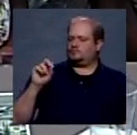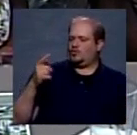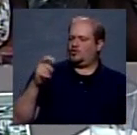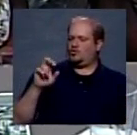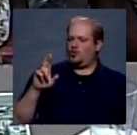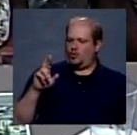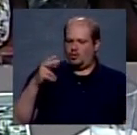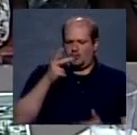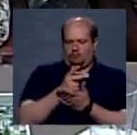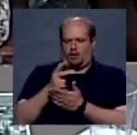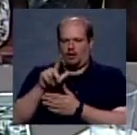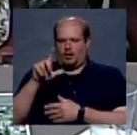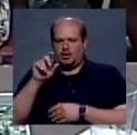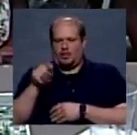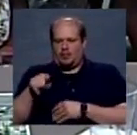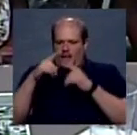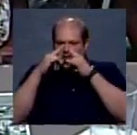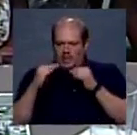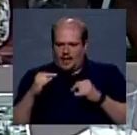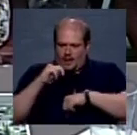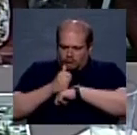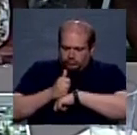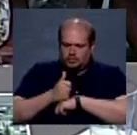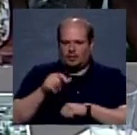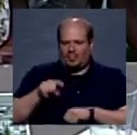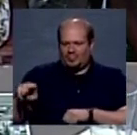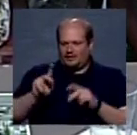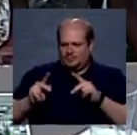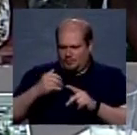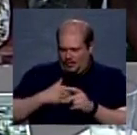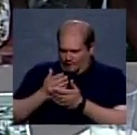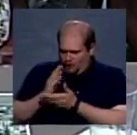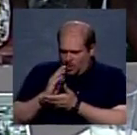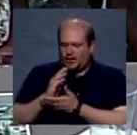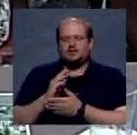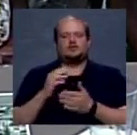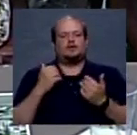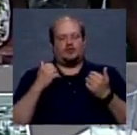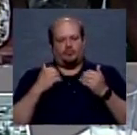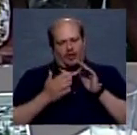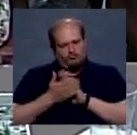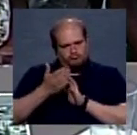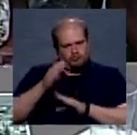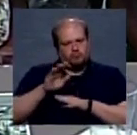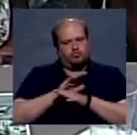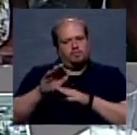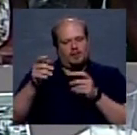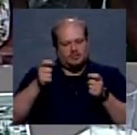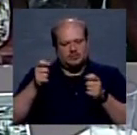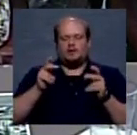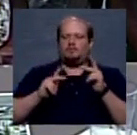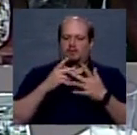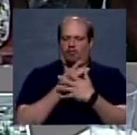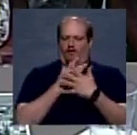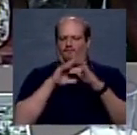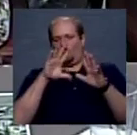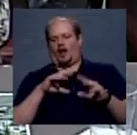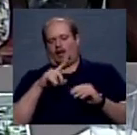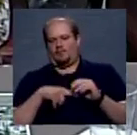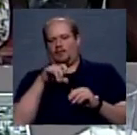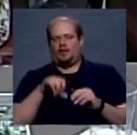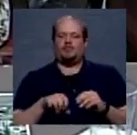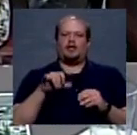camped out. And, I mean, these people have rights as well as, you know, they're running a business. And people are frightened of this.